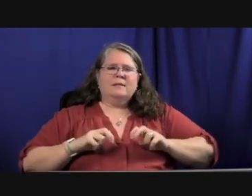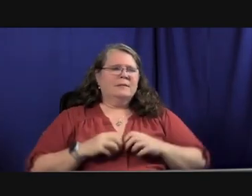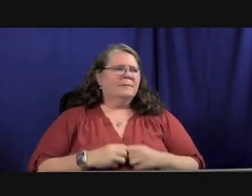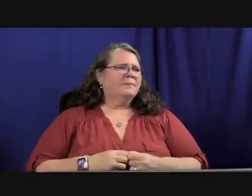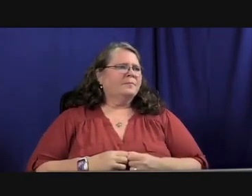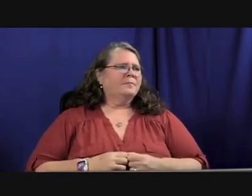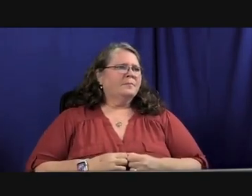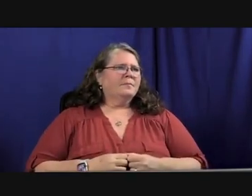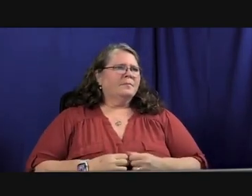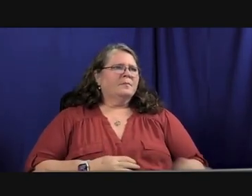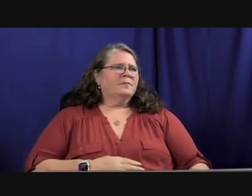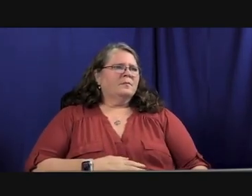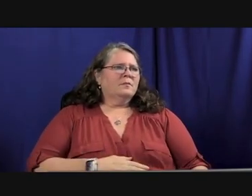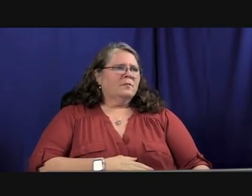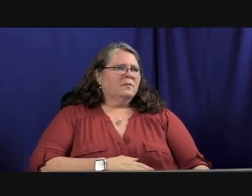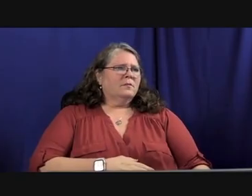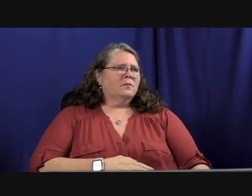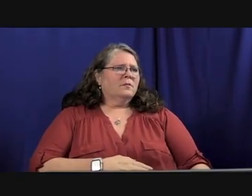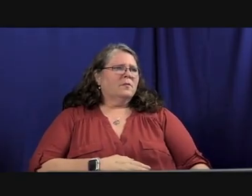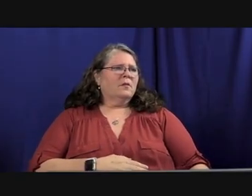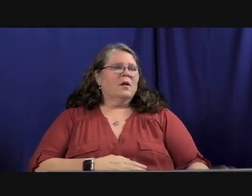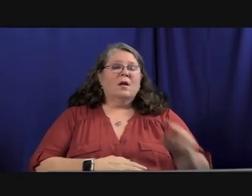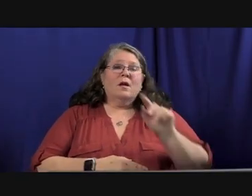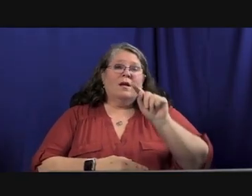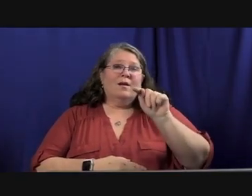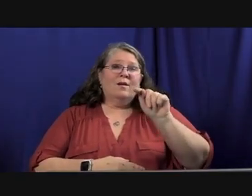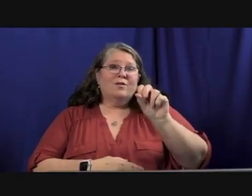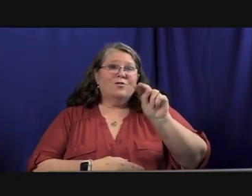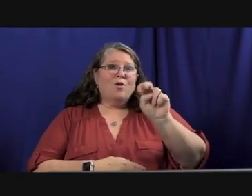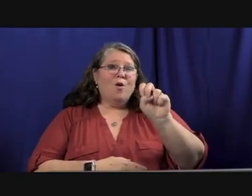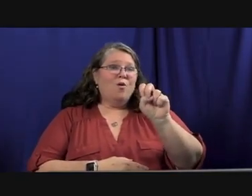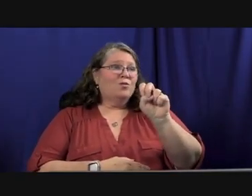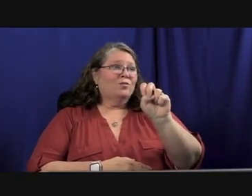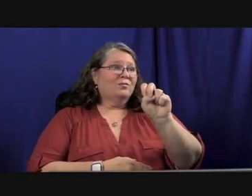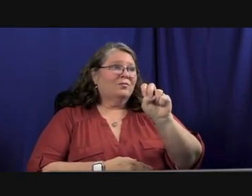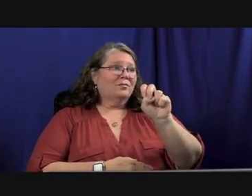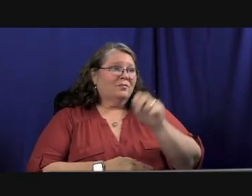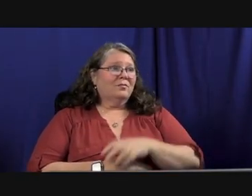language from, and that'll really help your assessment. The interpreters are going to switch.